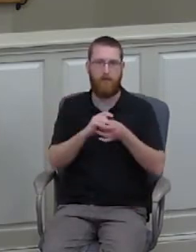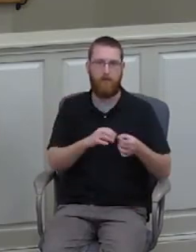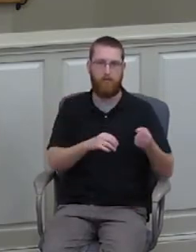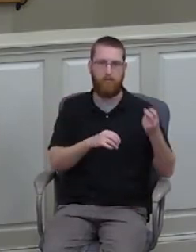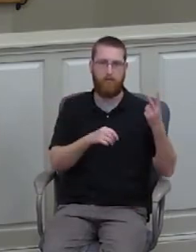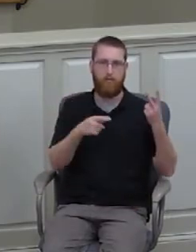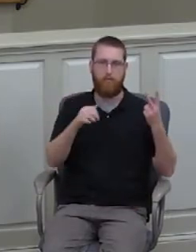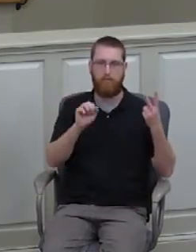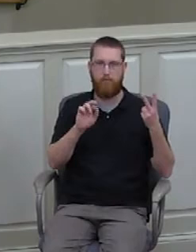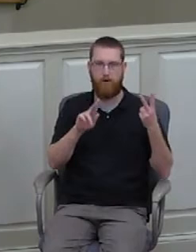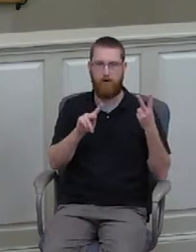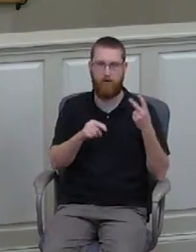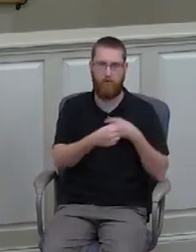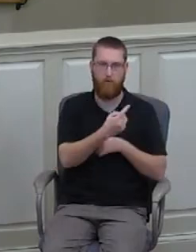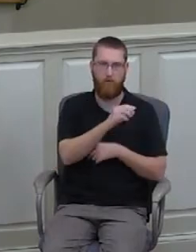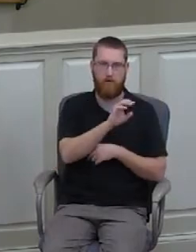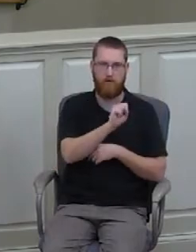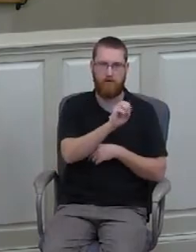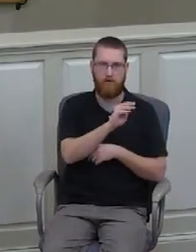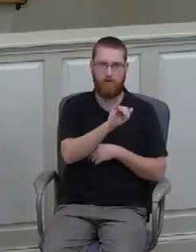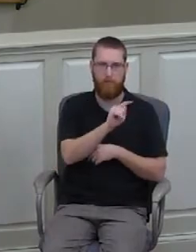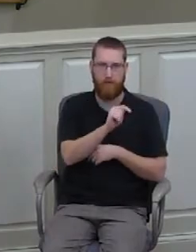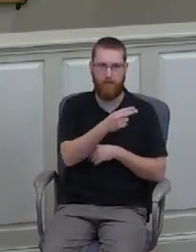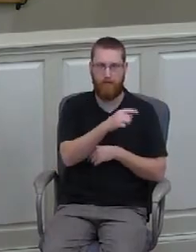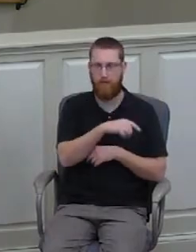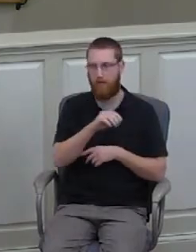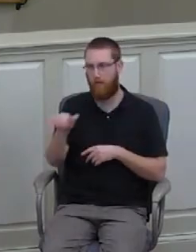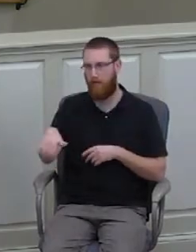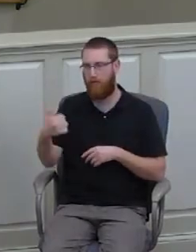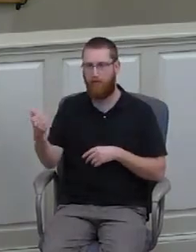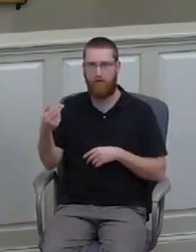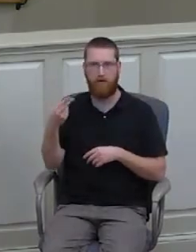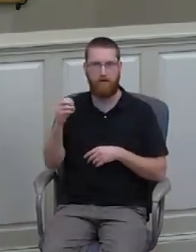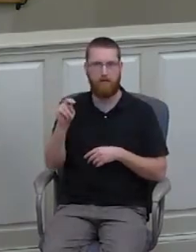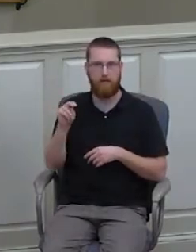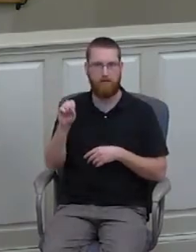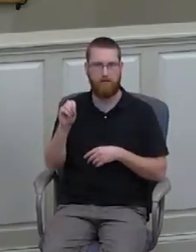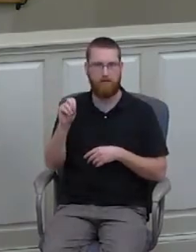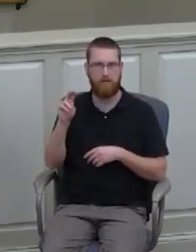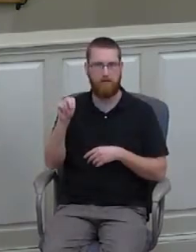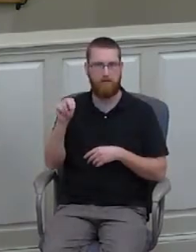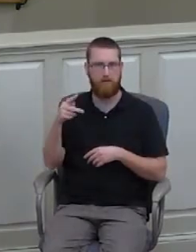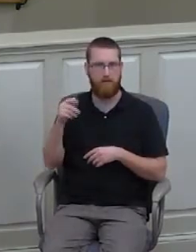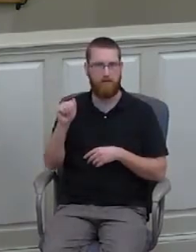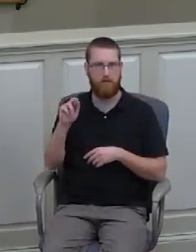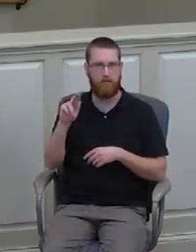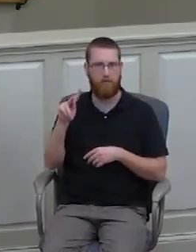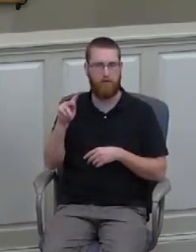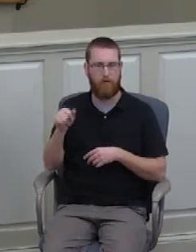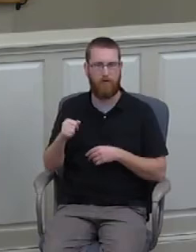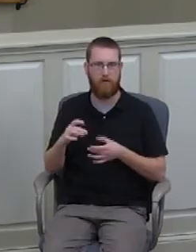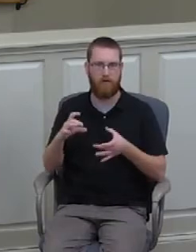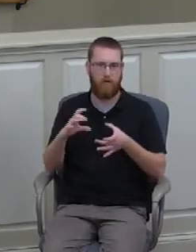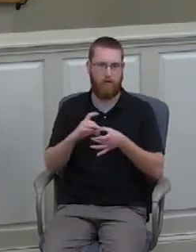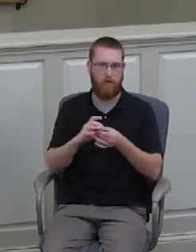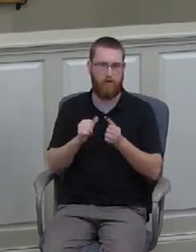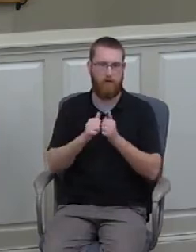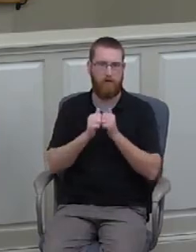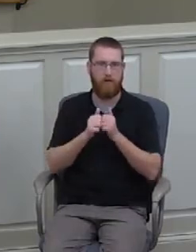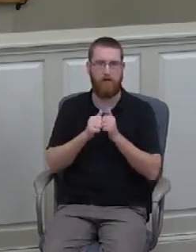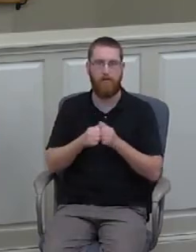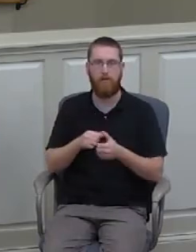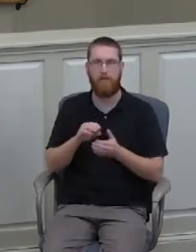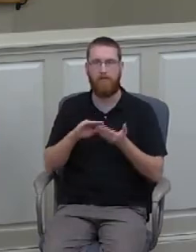Park and Henson Park. It's a pond, but certainly there's a park there that this city has budgeted money for playgrounds.